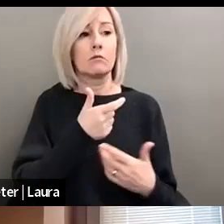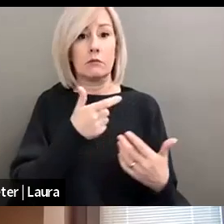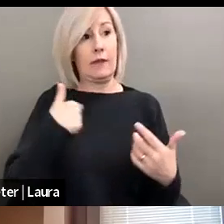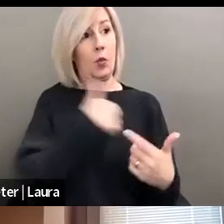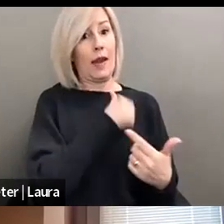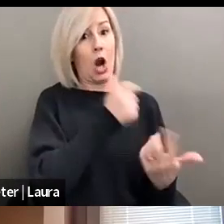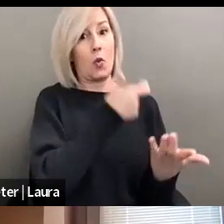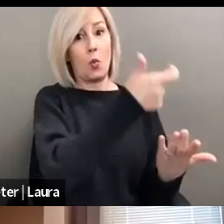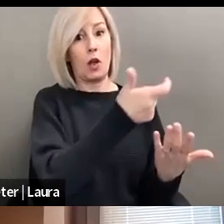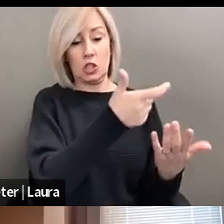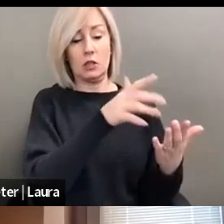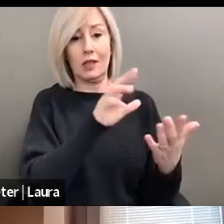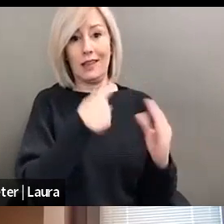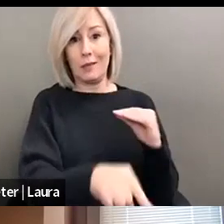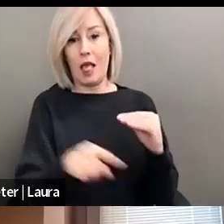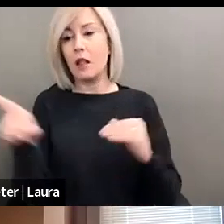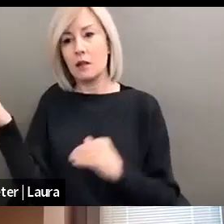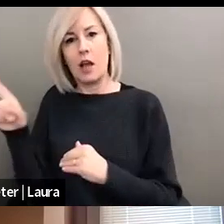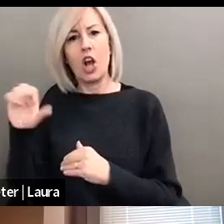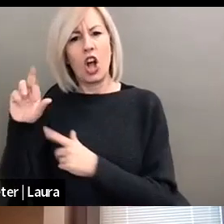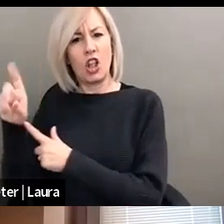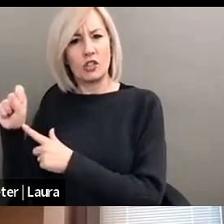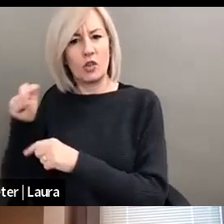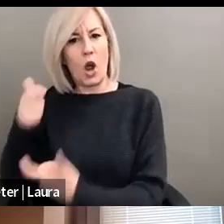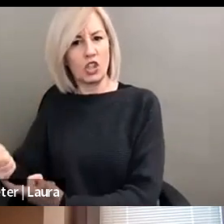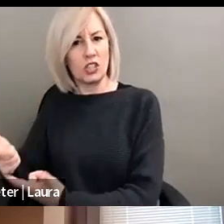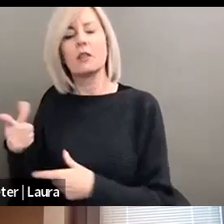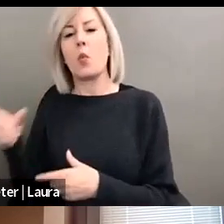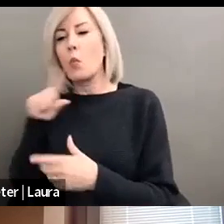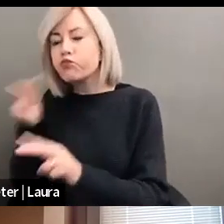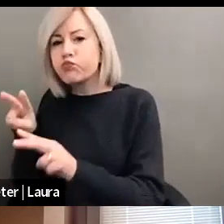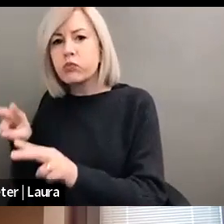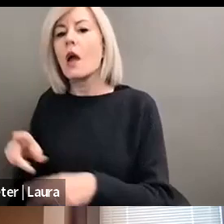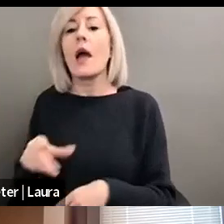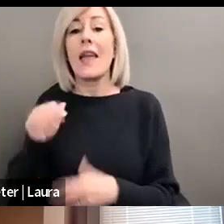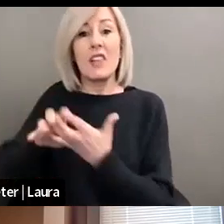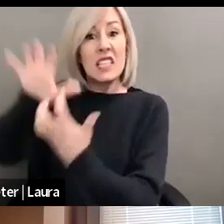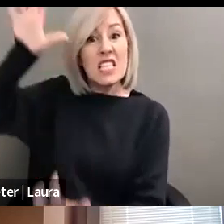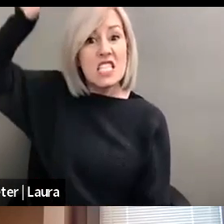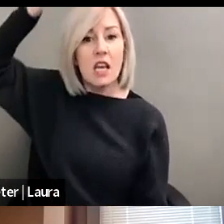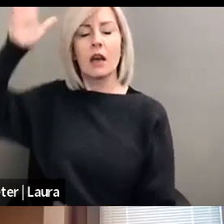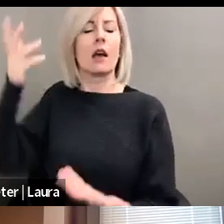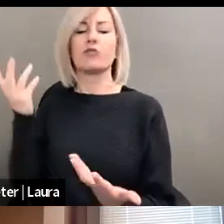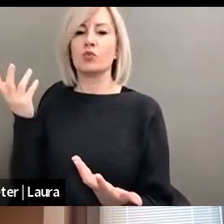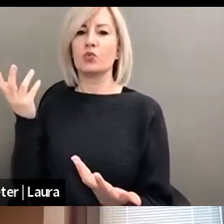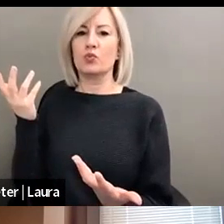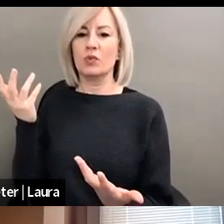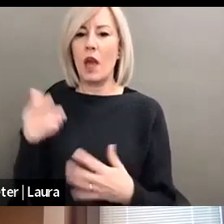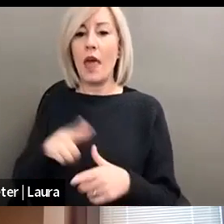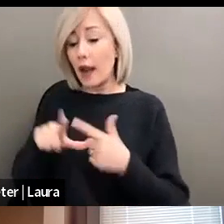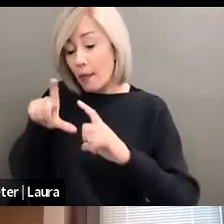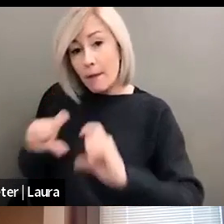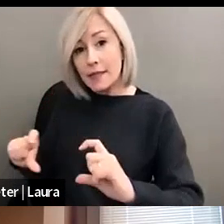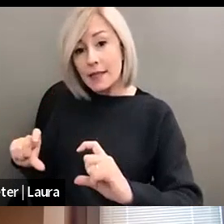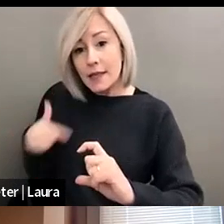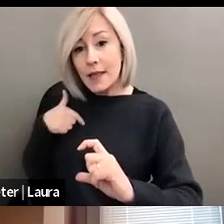And if the email is this long, it's hard for us to get it through. Whereas if you just, especially if you do something this long, and then at the very bottom you say,